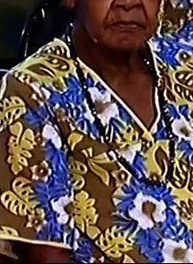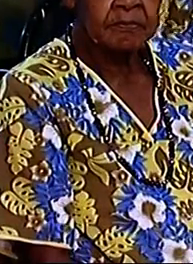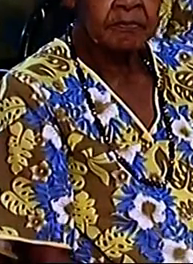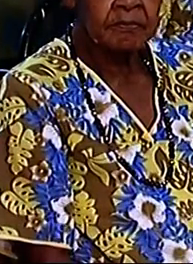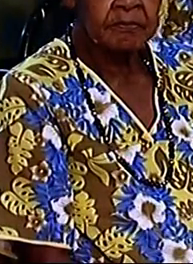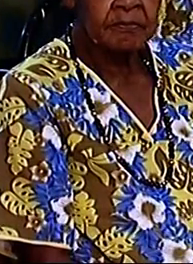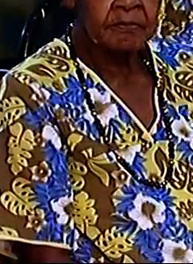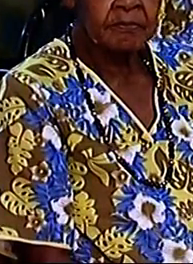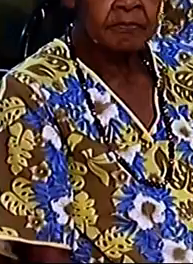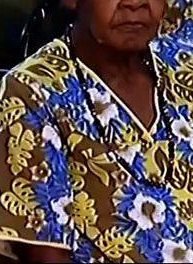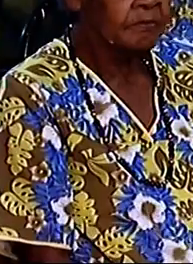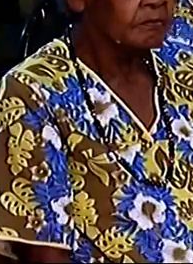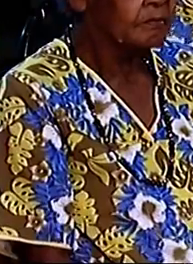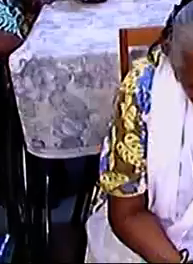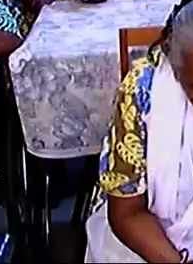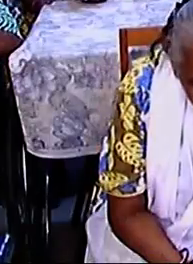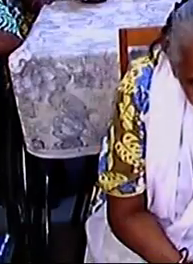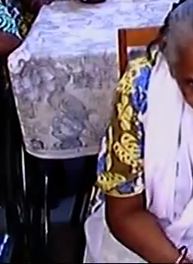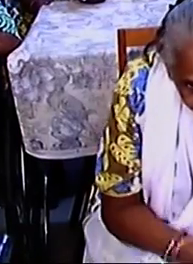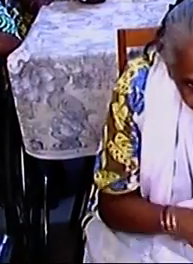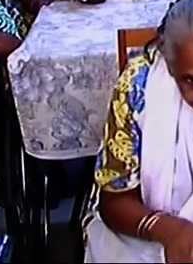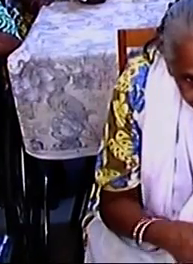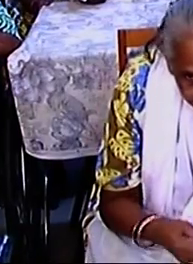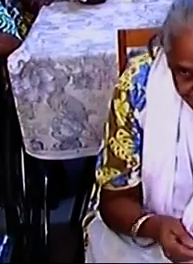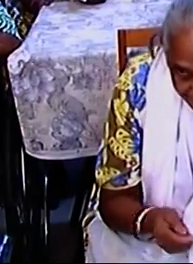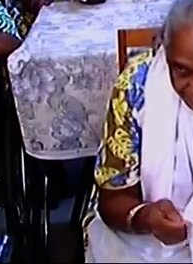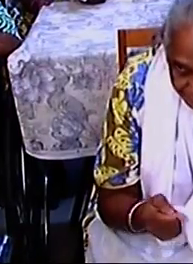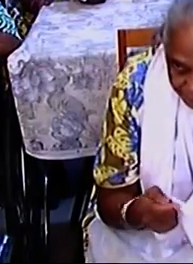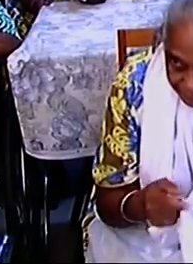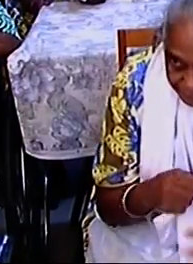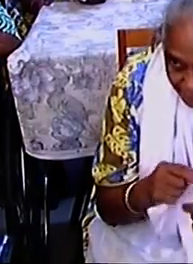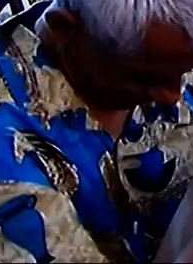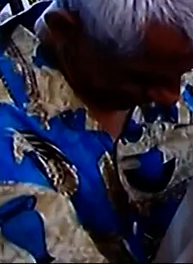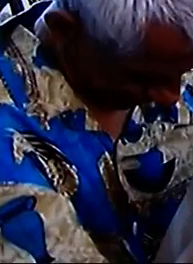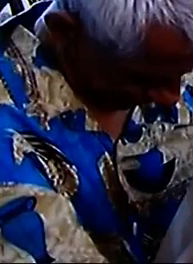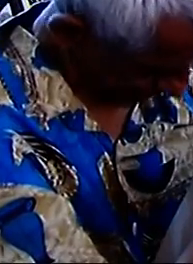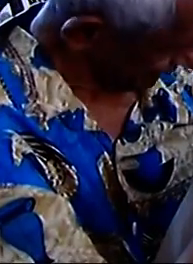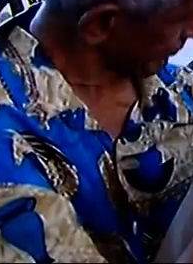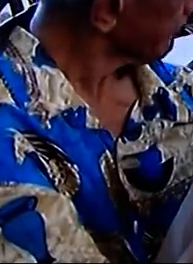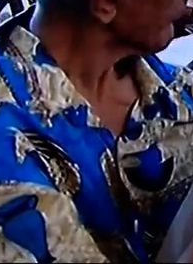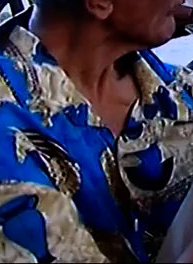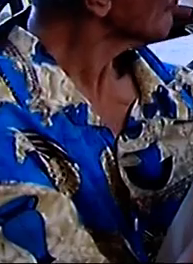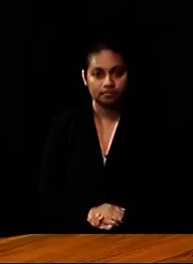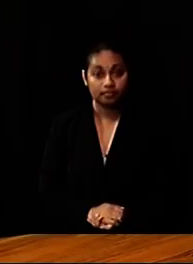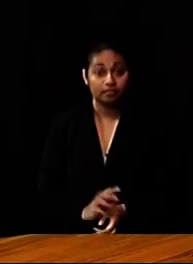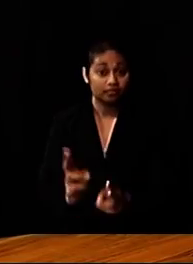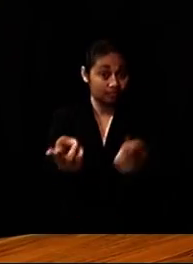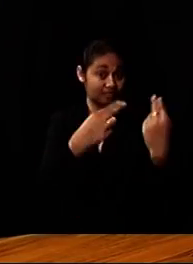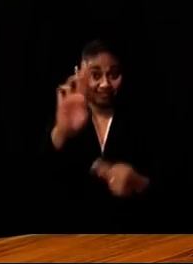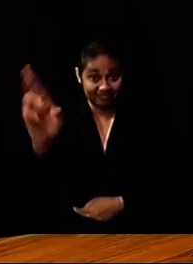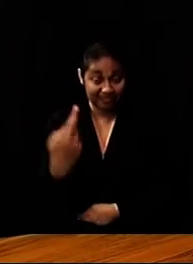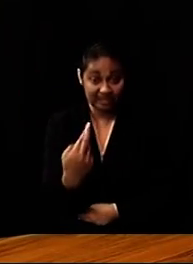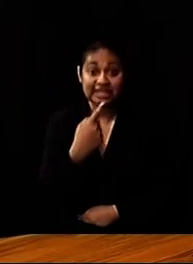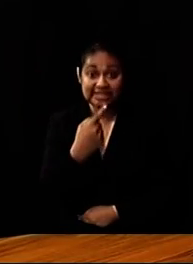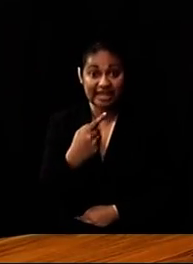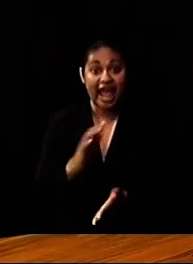divisional and district consultations to spread awareness on the drafted policy framework. After the